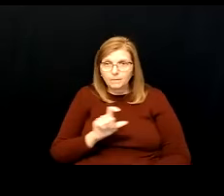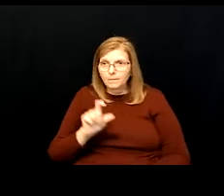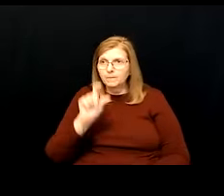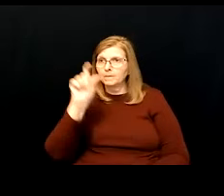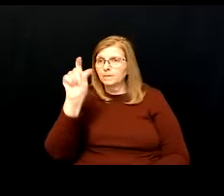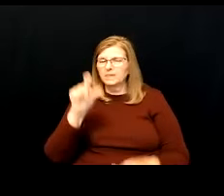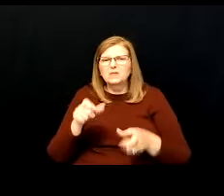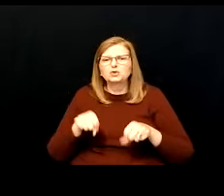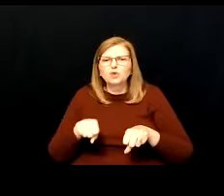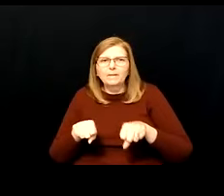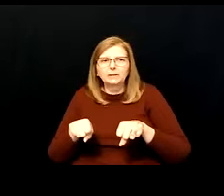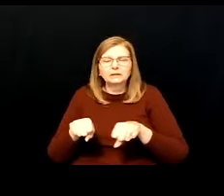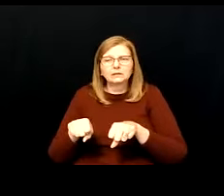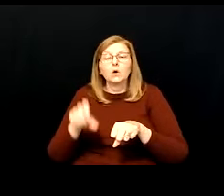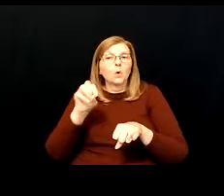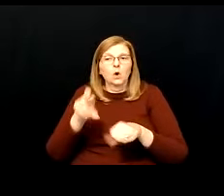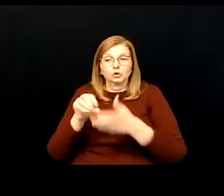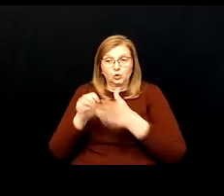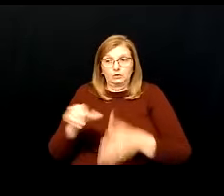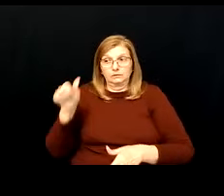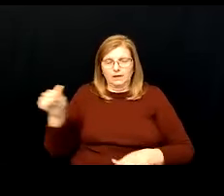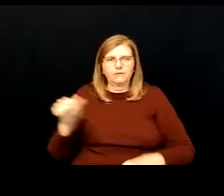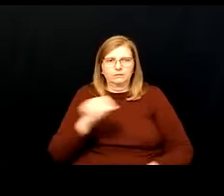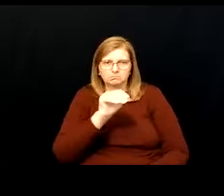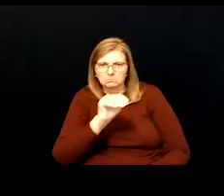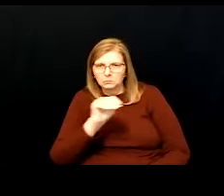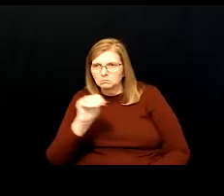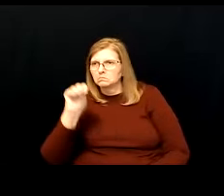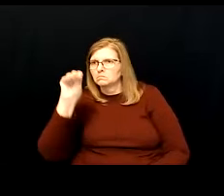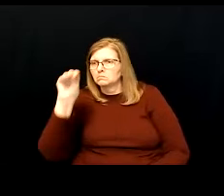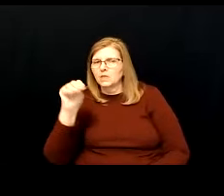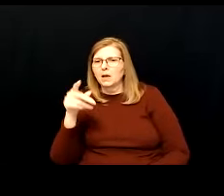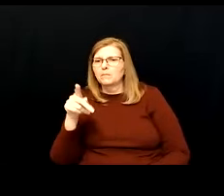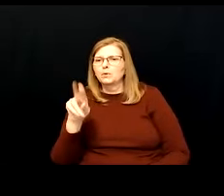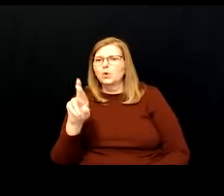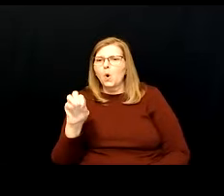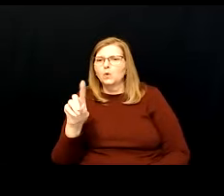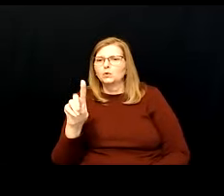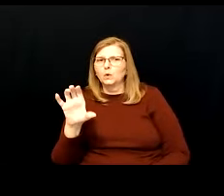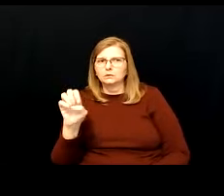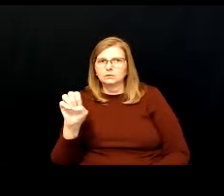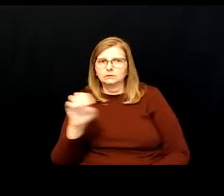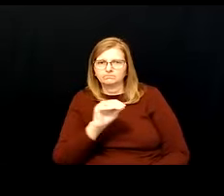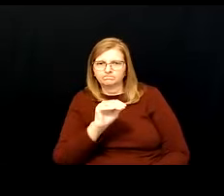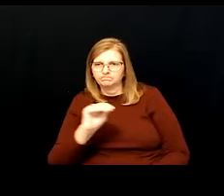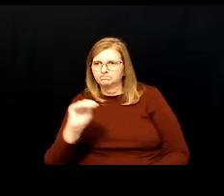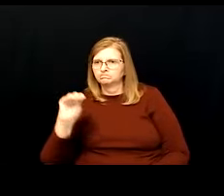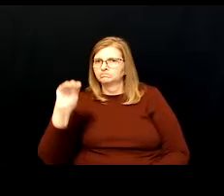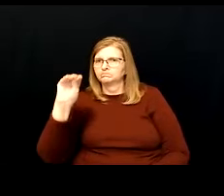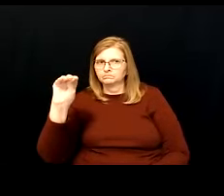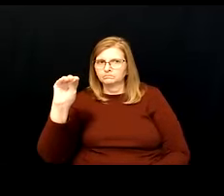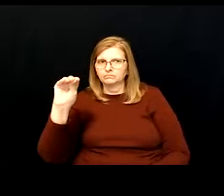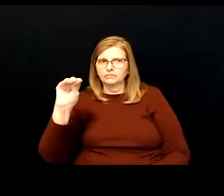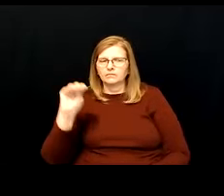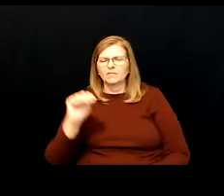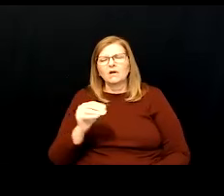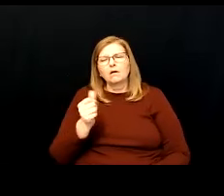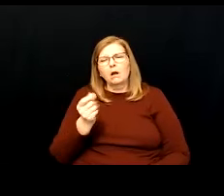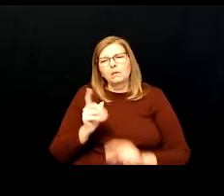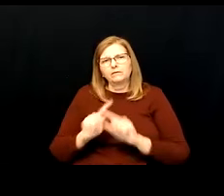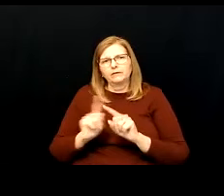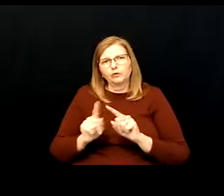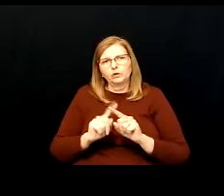have the student move it over to produce. It goes through a couple of different